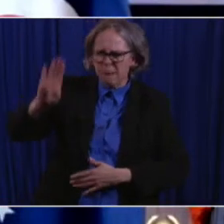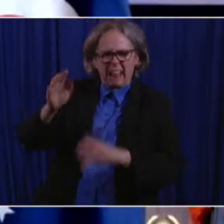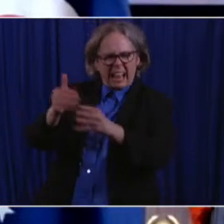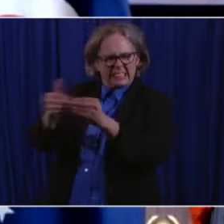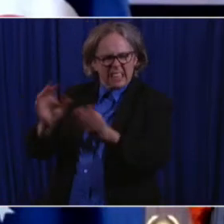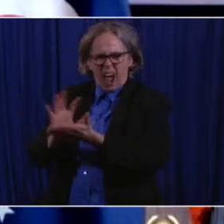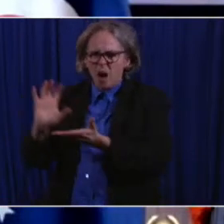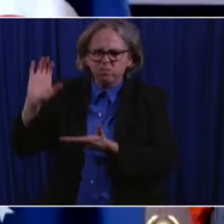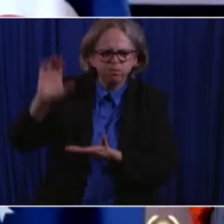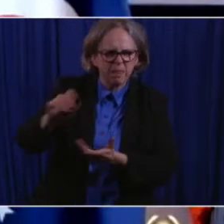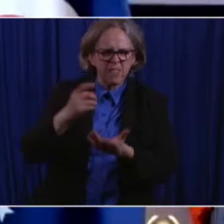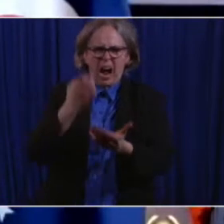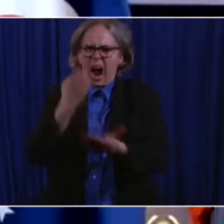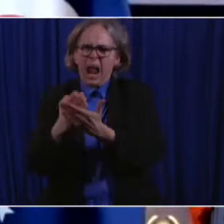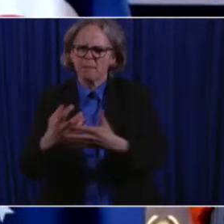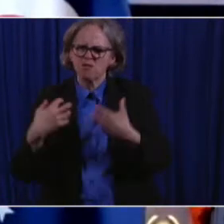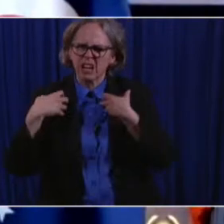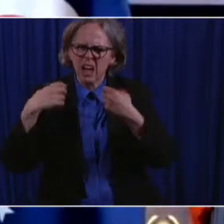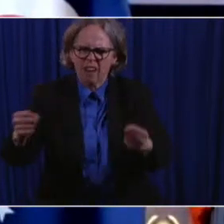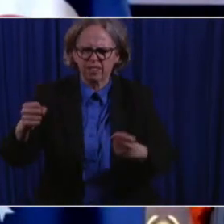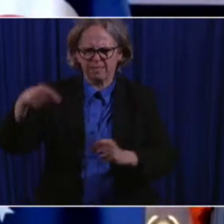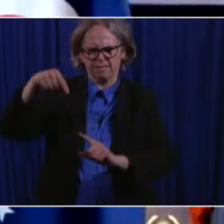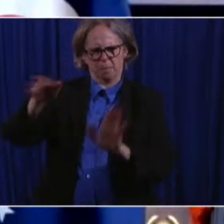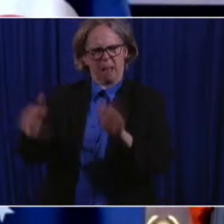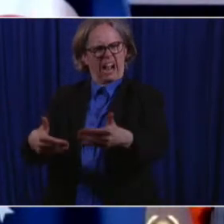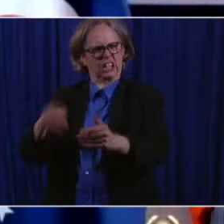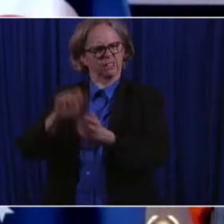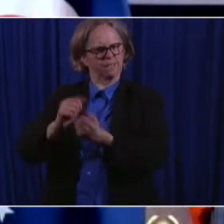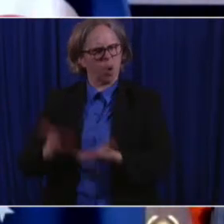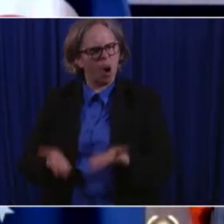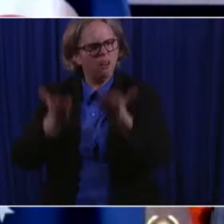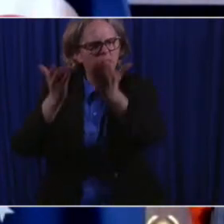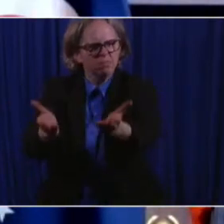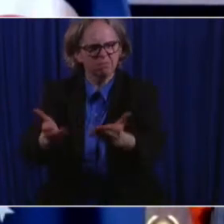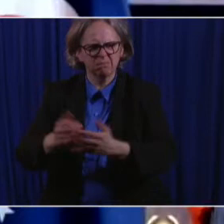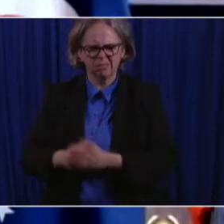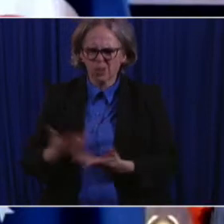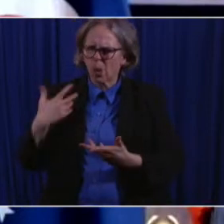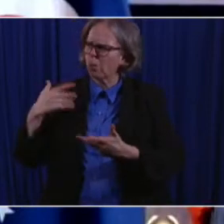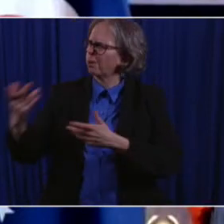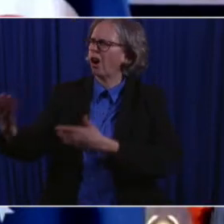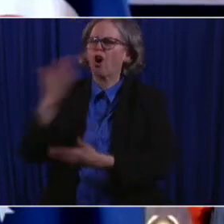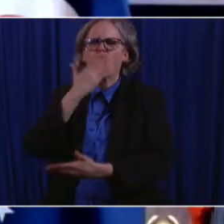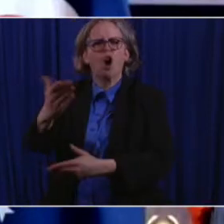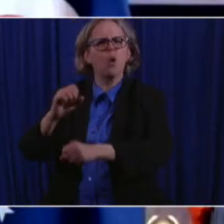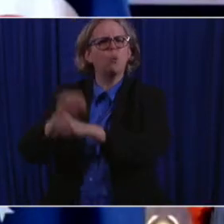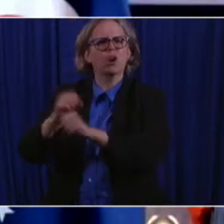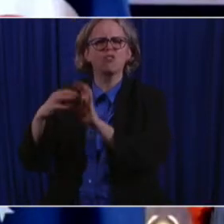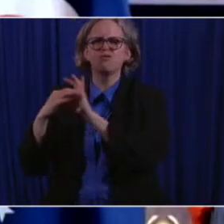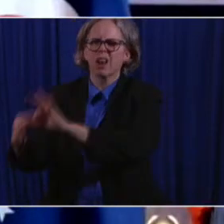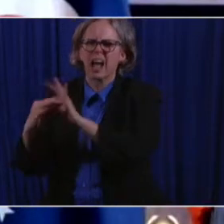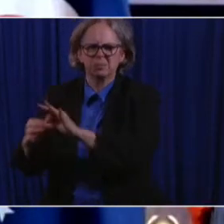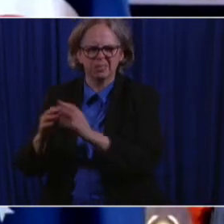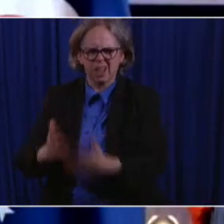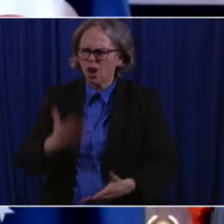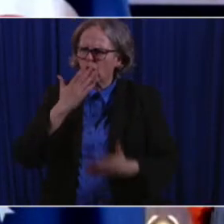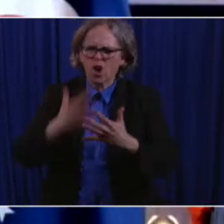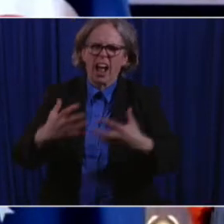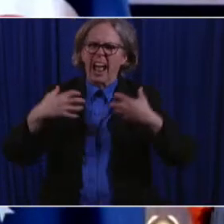that the governor proposed. So the working relationship is strong. It has been strong, and it will be